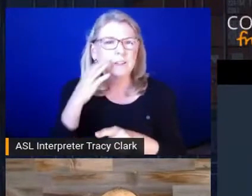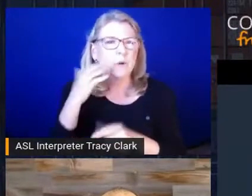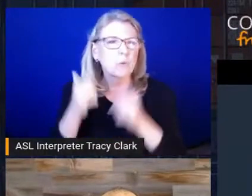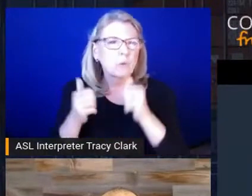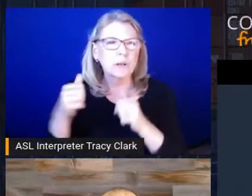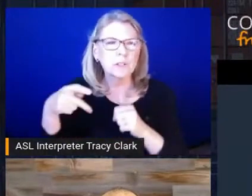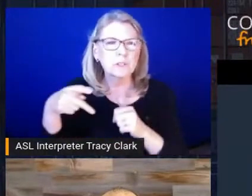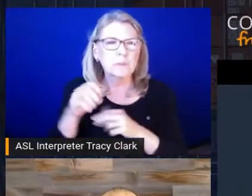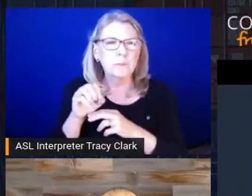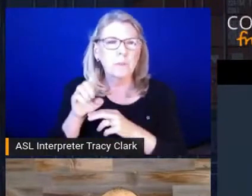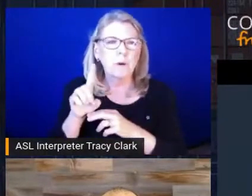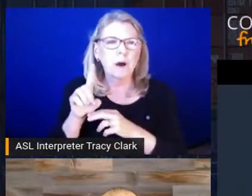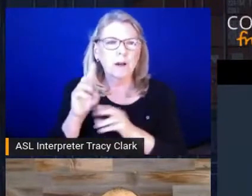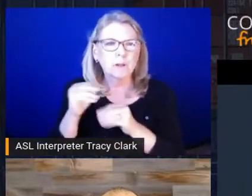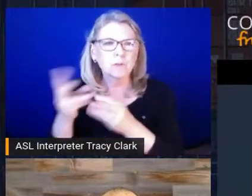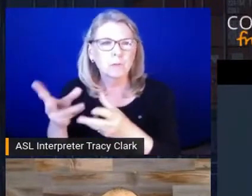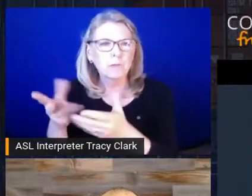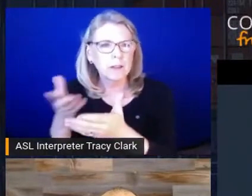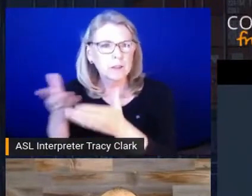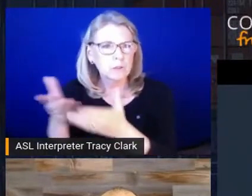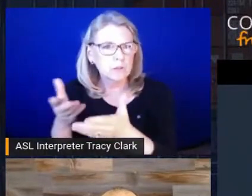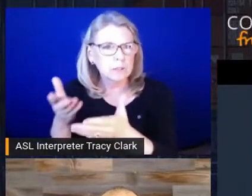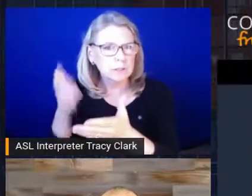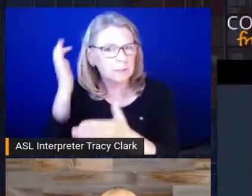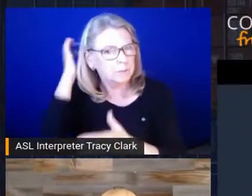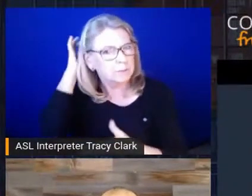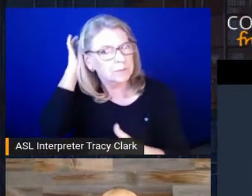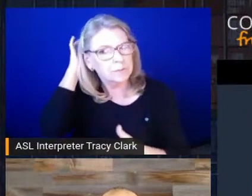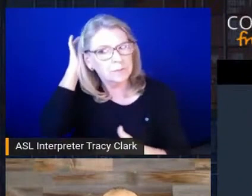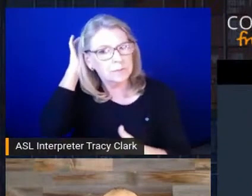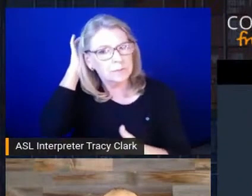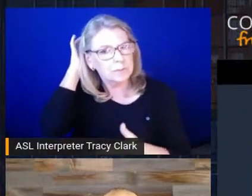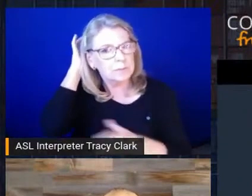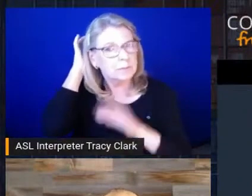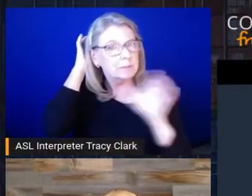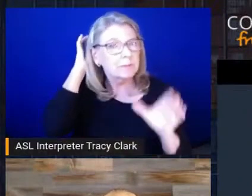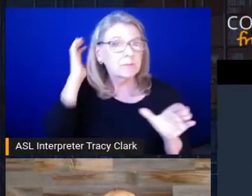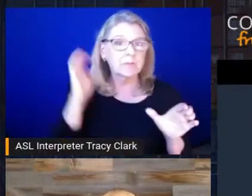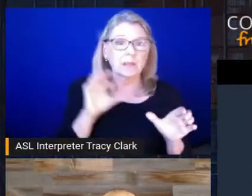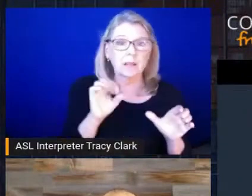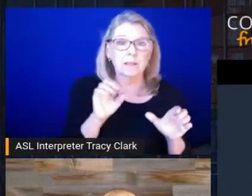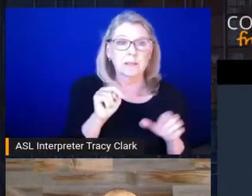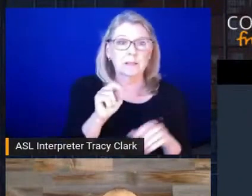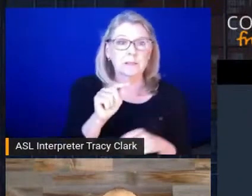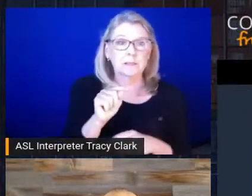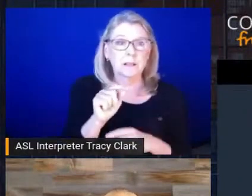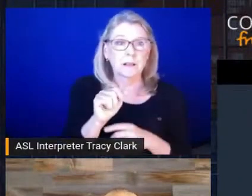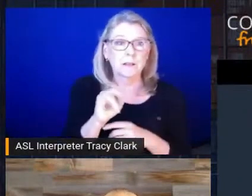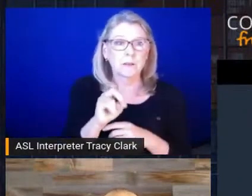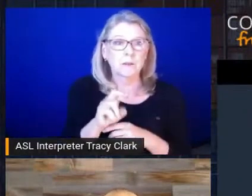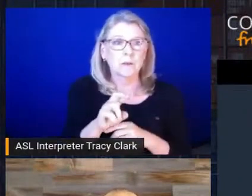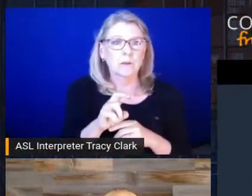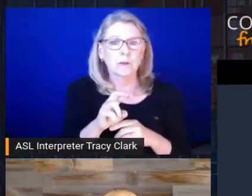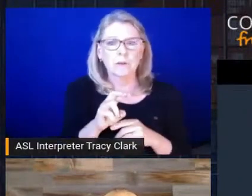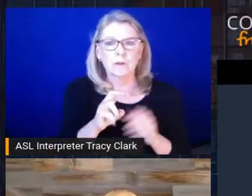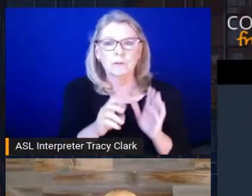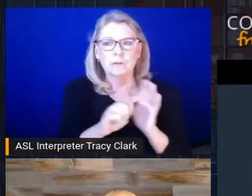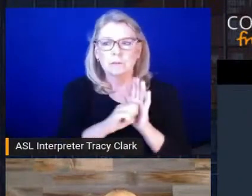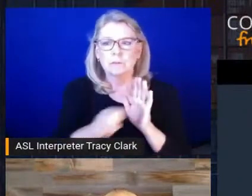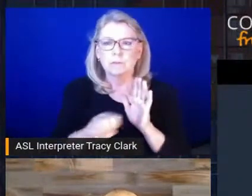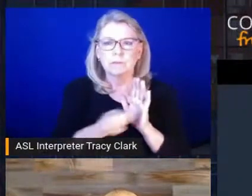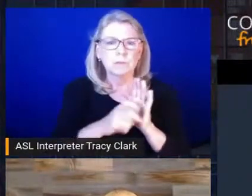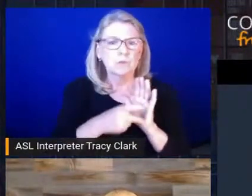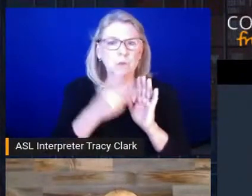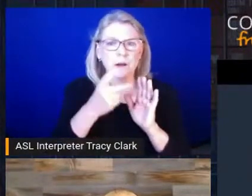The container port is repeated twice because the service needs to know which ports to target. And the service port is